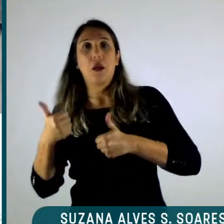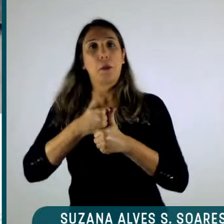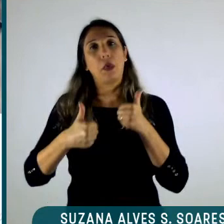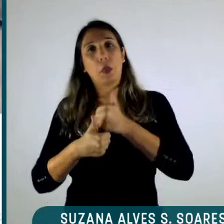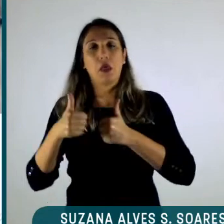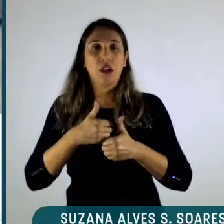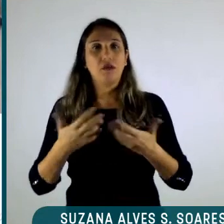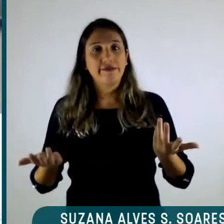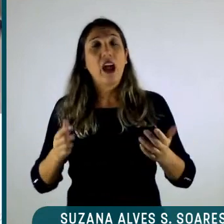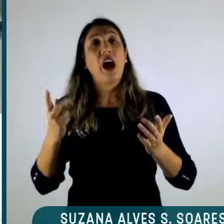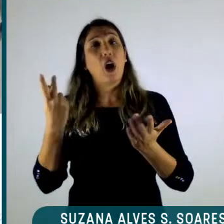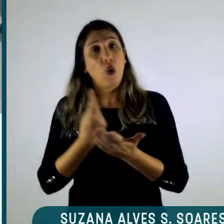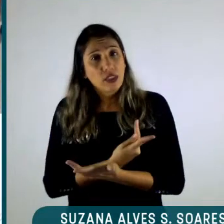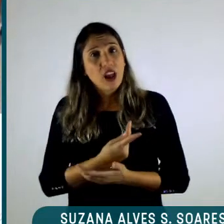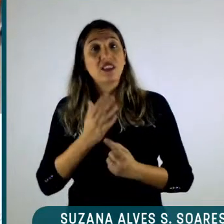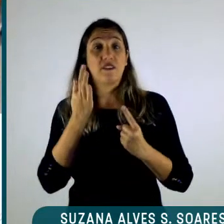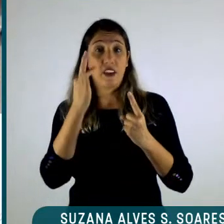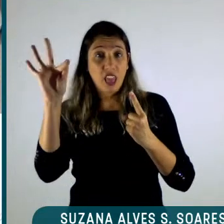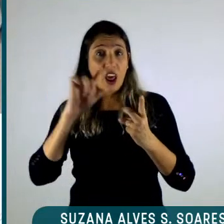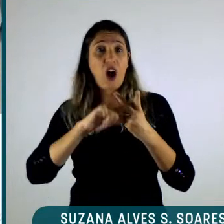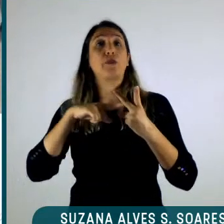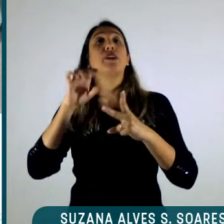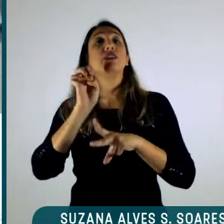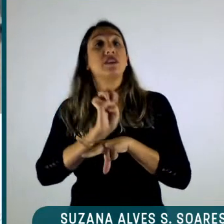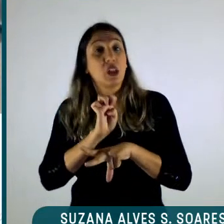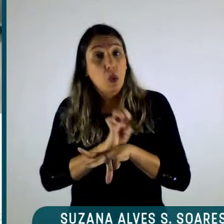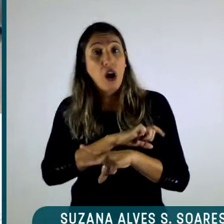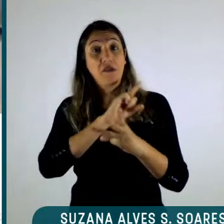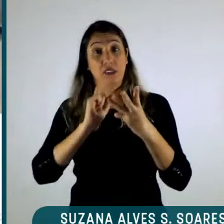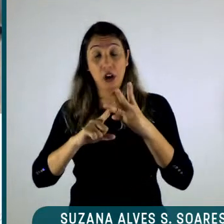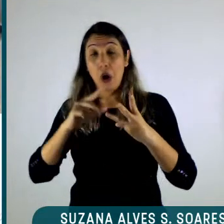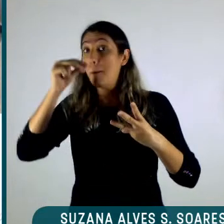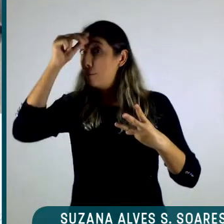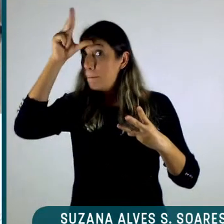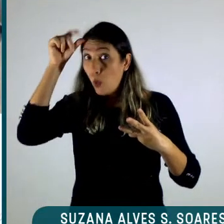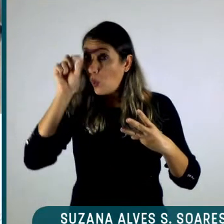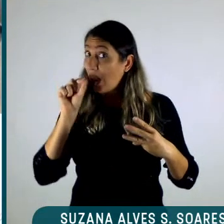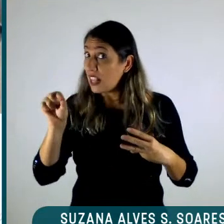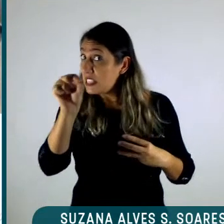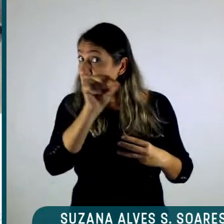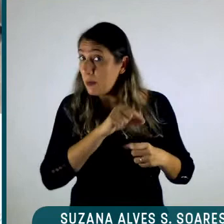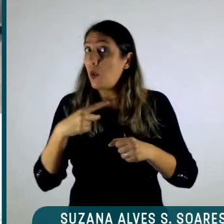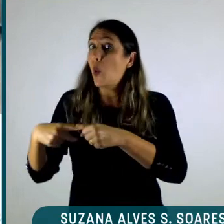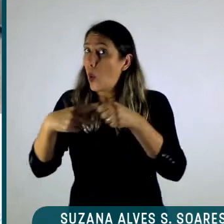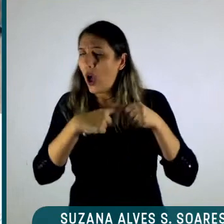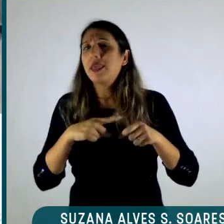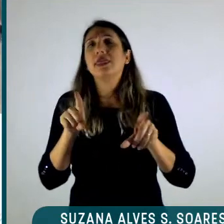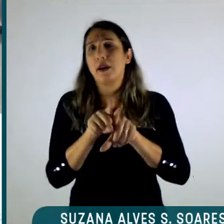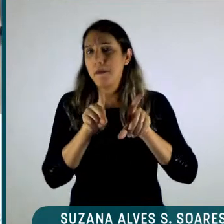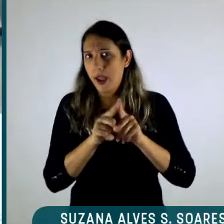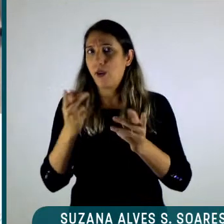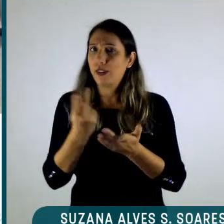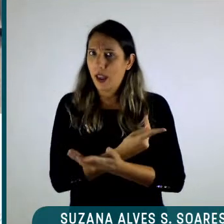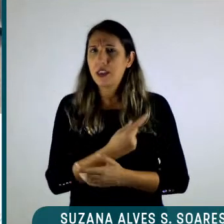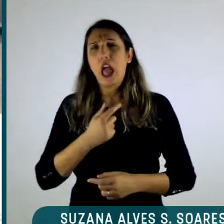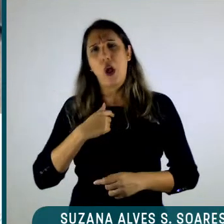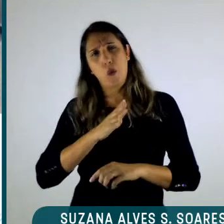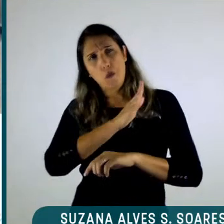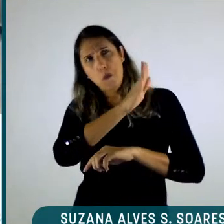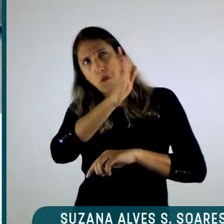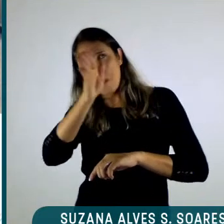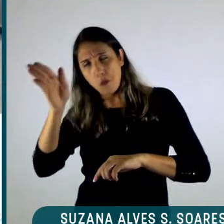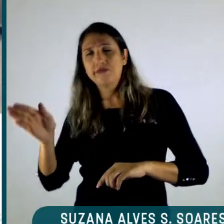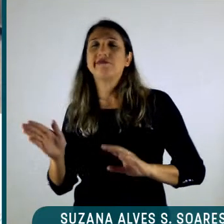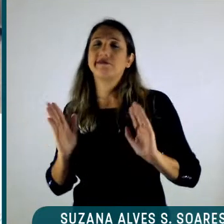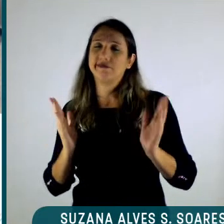change. And that happens in the federal sphere, in the state sphere, and even in the municipalities.